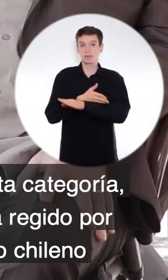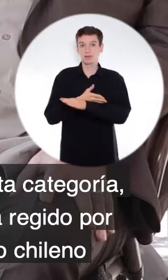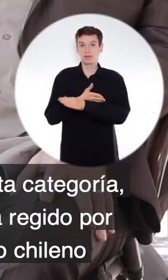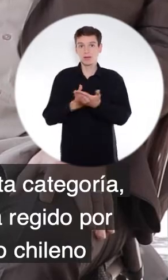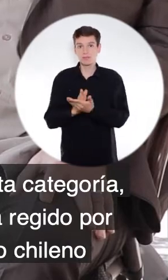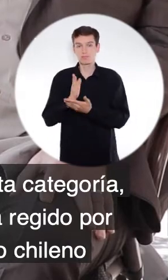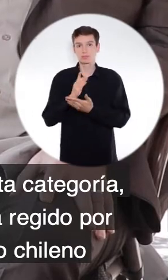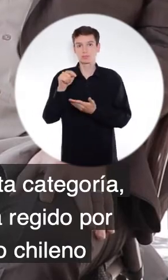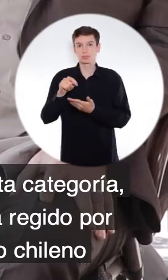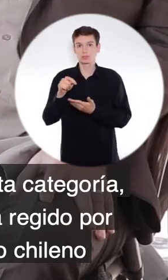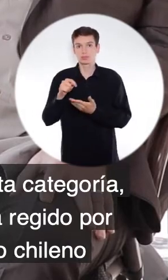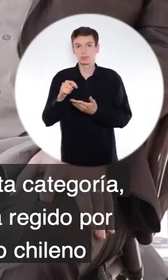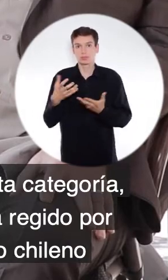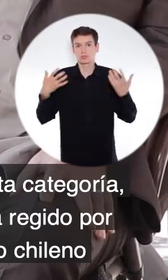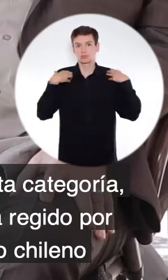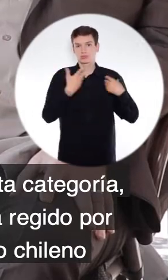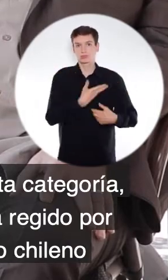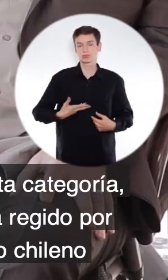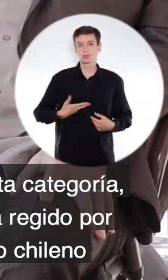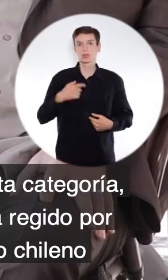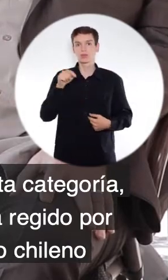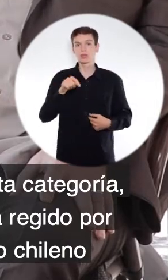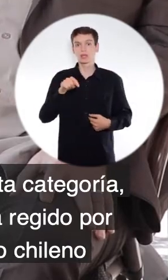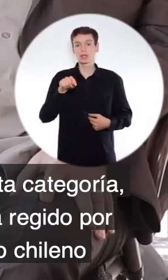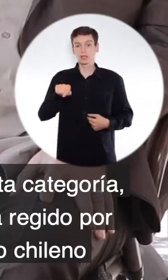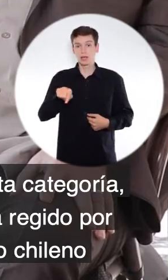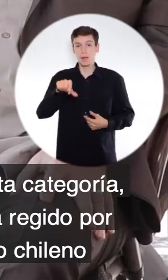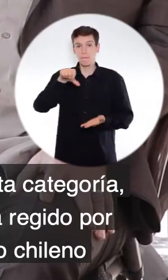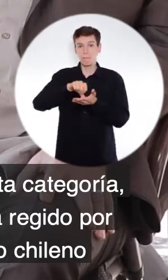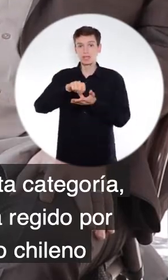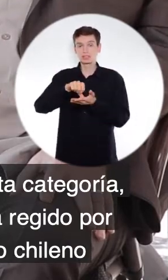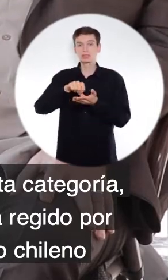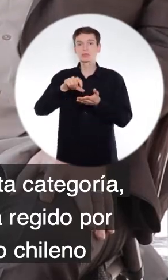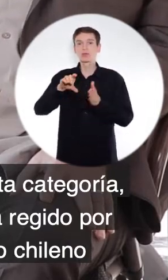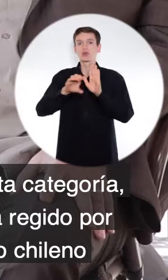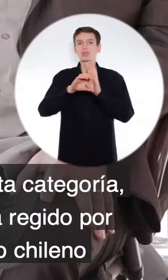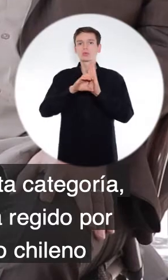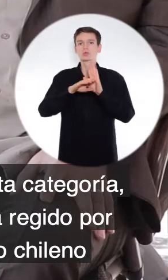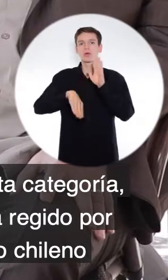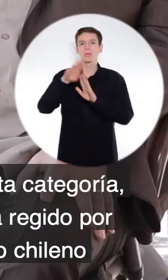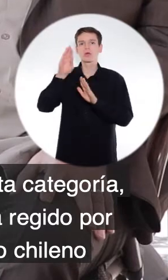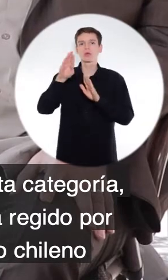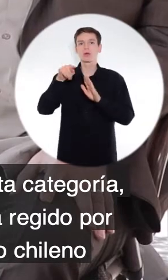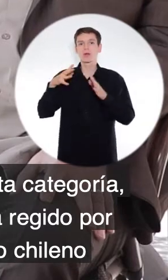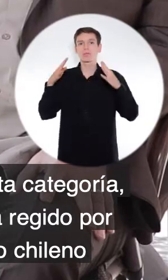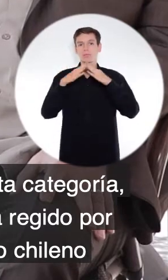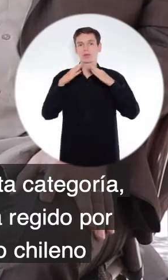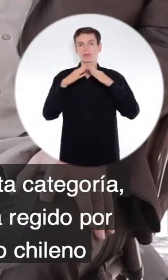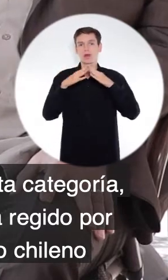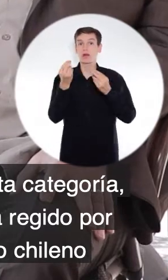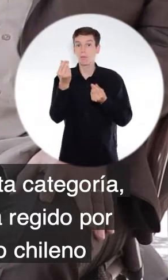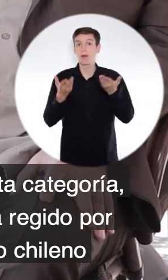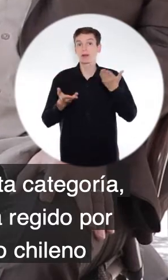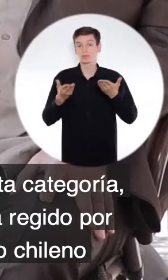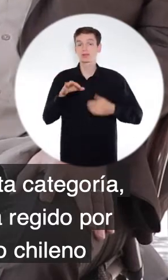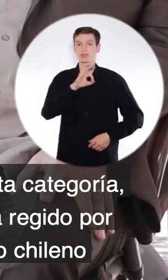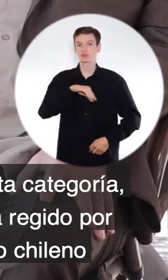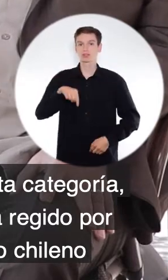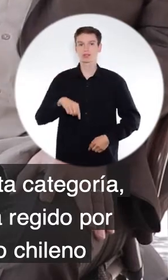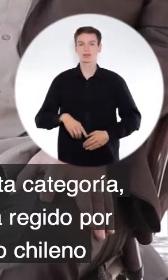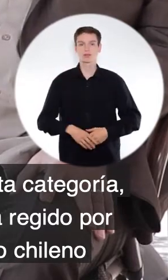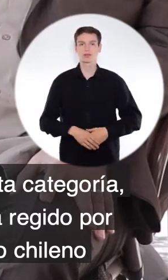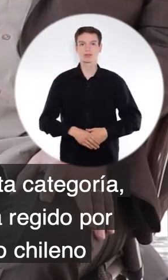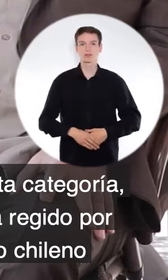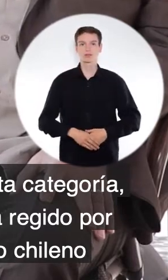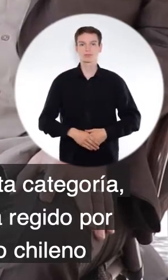And there are a few others in this category. I mentioned Turkey before Erdogan came to power, was governed by basically